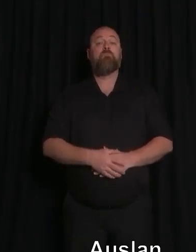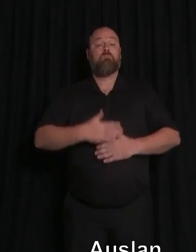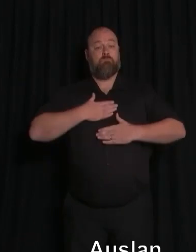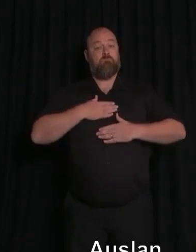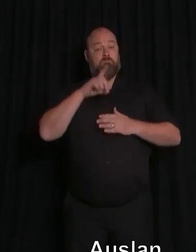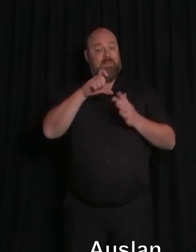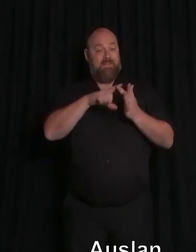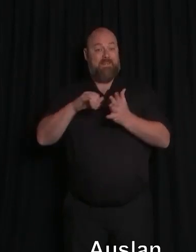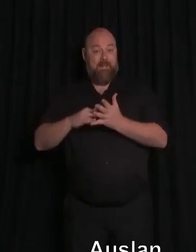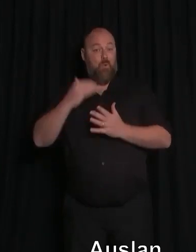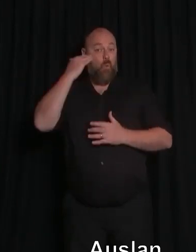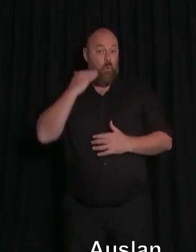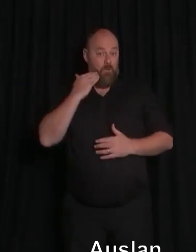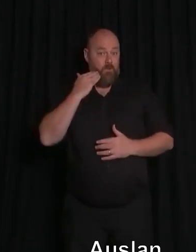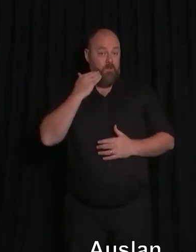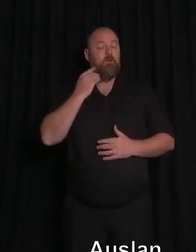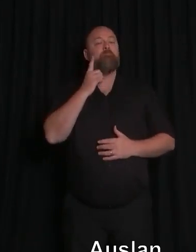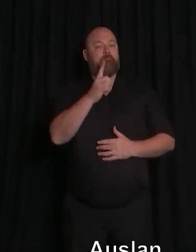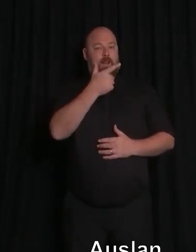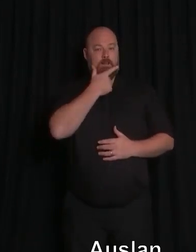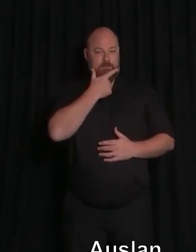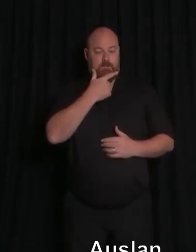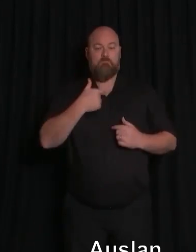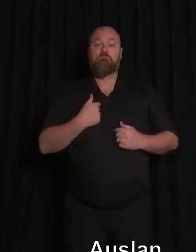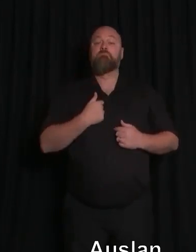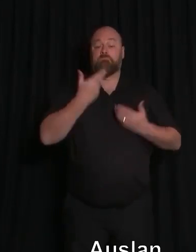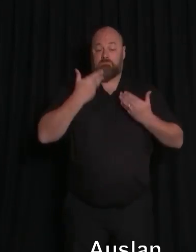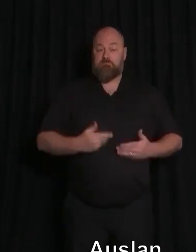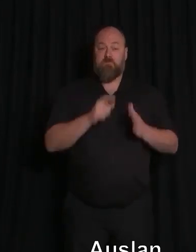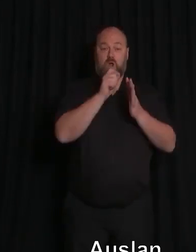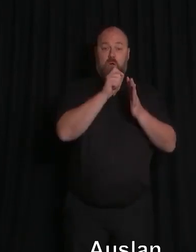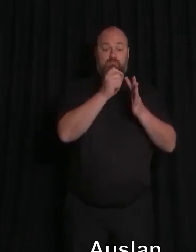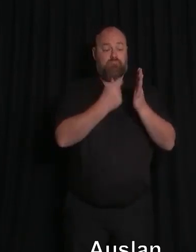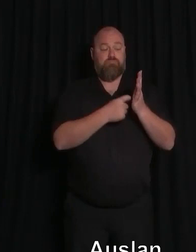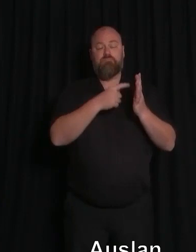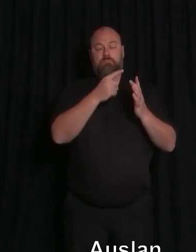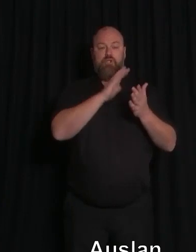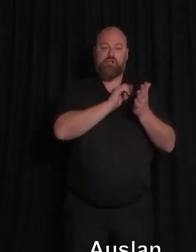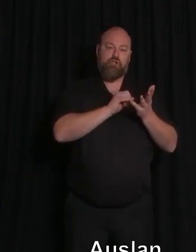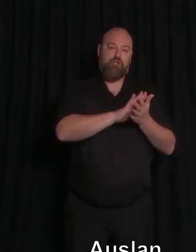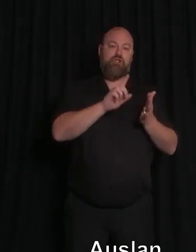cis woman lesbian. My pronouns are she, her, ia.